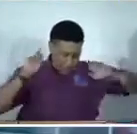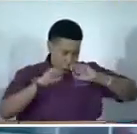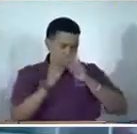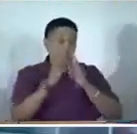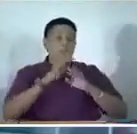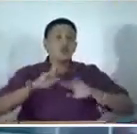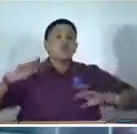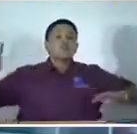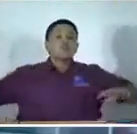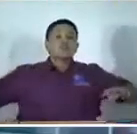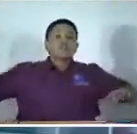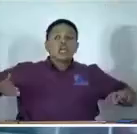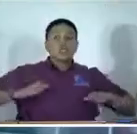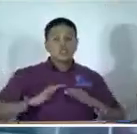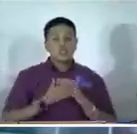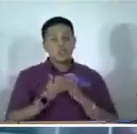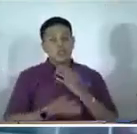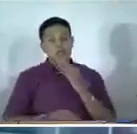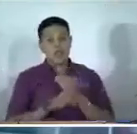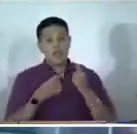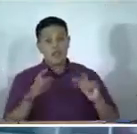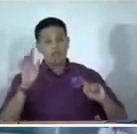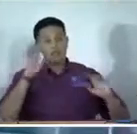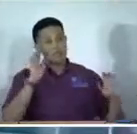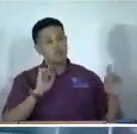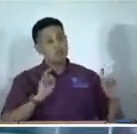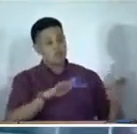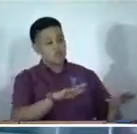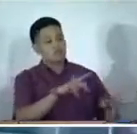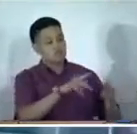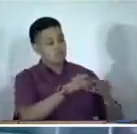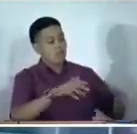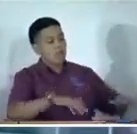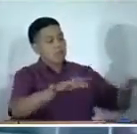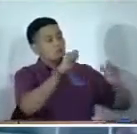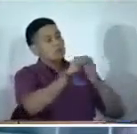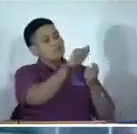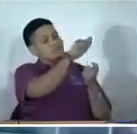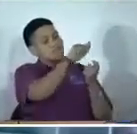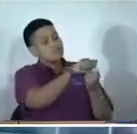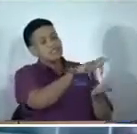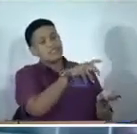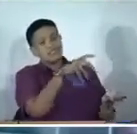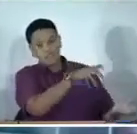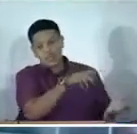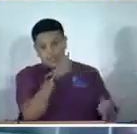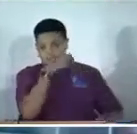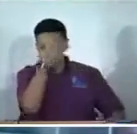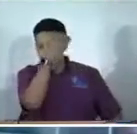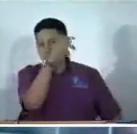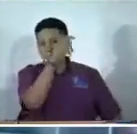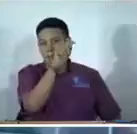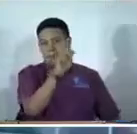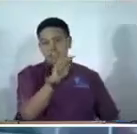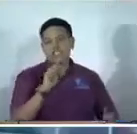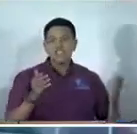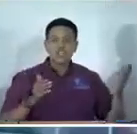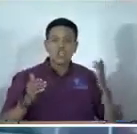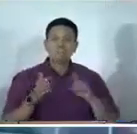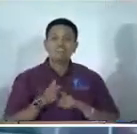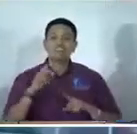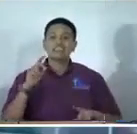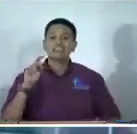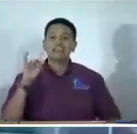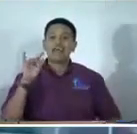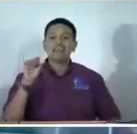of the island. It will also cater for the pediatric population with specifically designated outpatient service, a dialysis unit, and